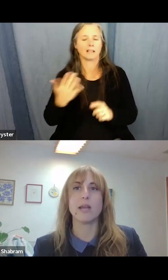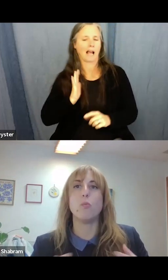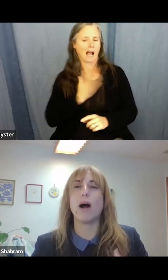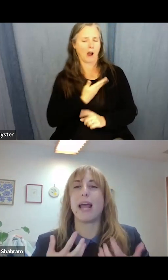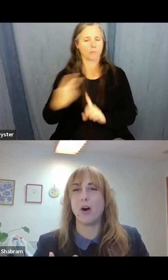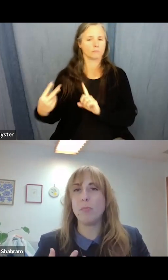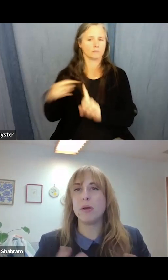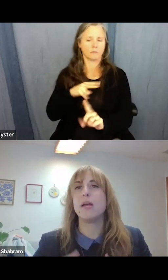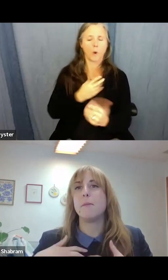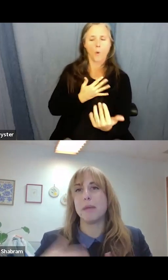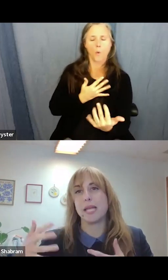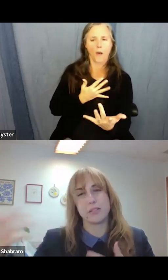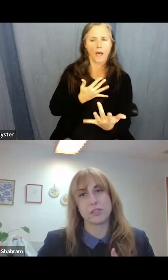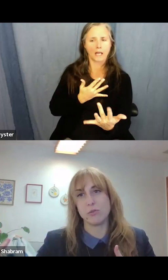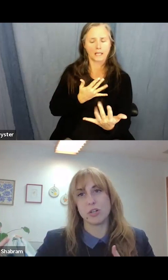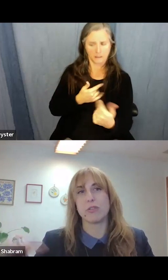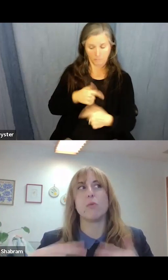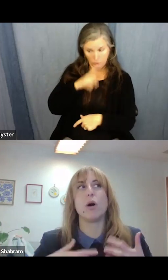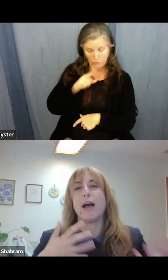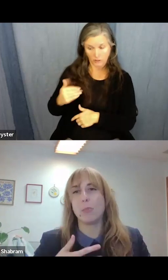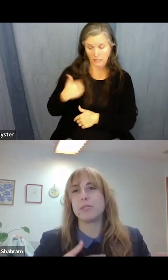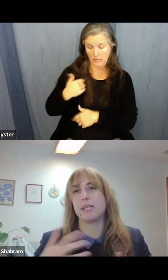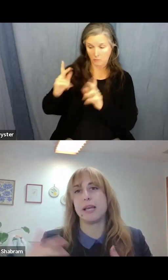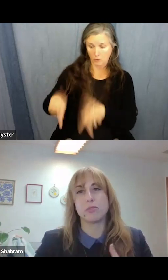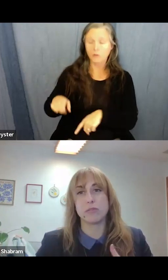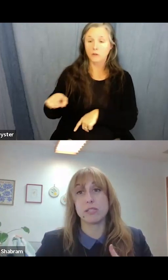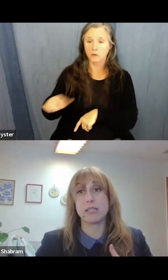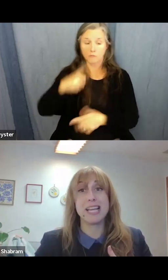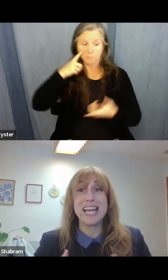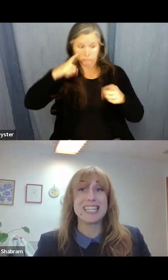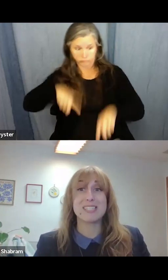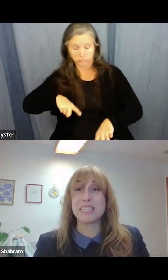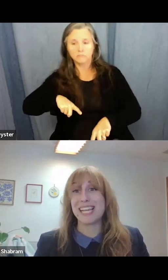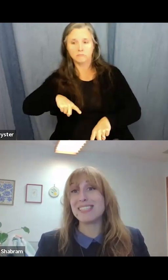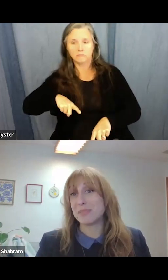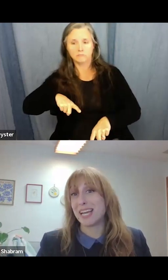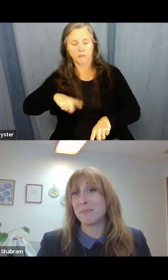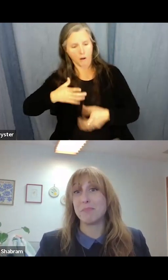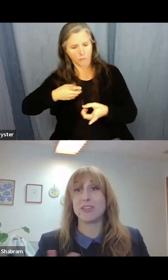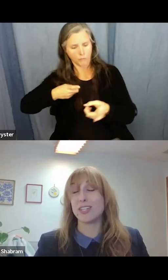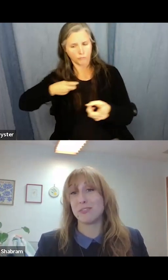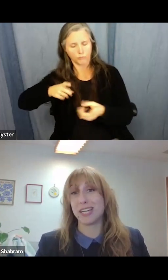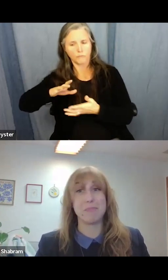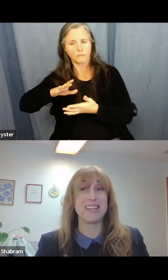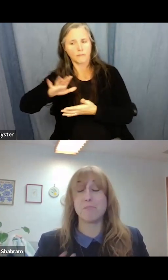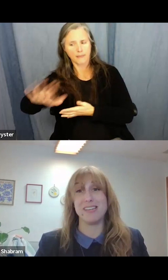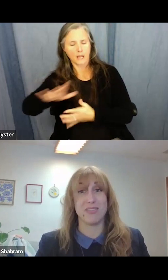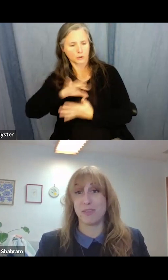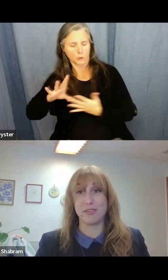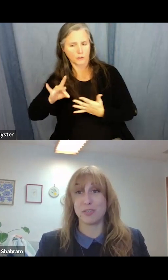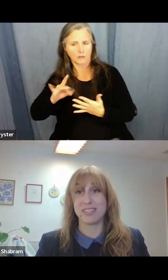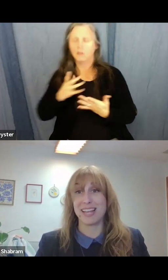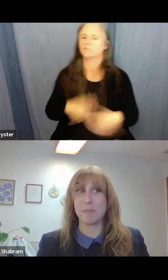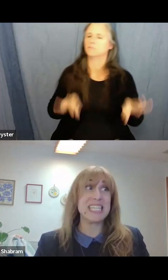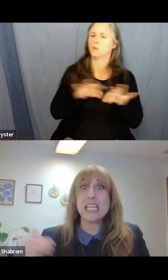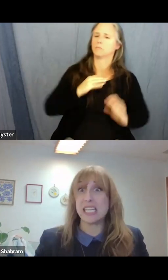right? They want help making a disclosure. They want help seeking out services. It just might take some time. It might look different. It might not be on the